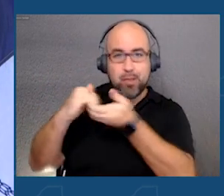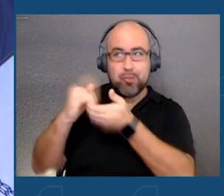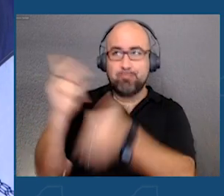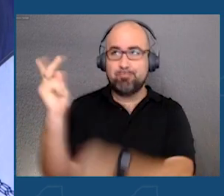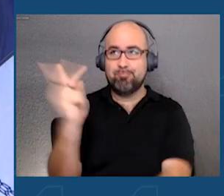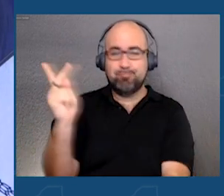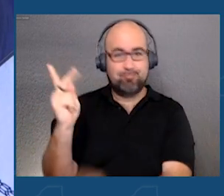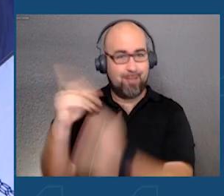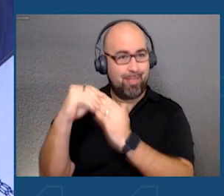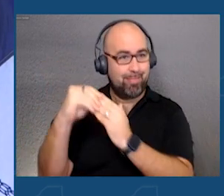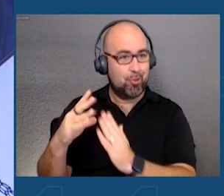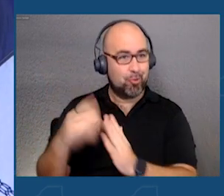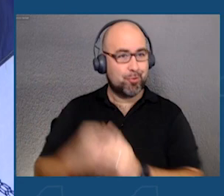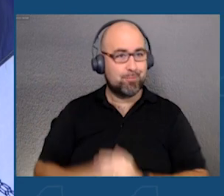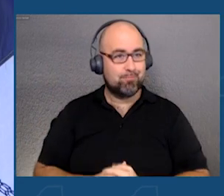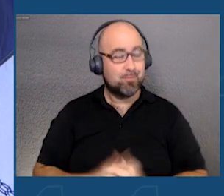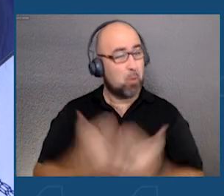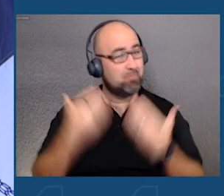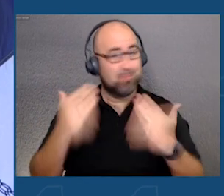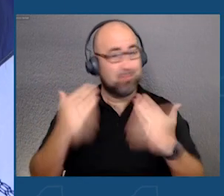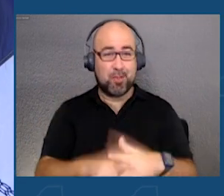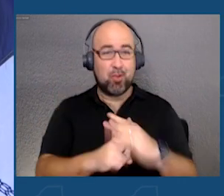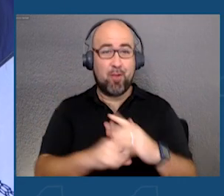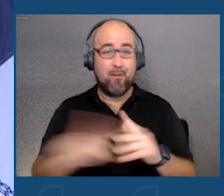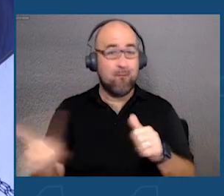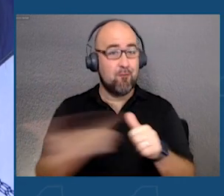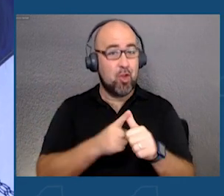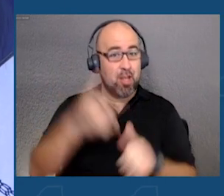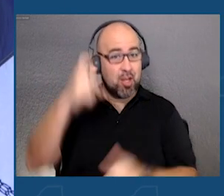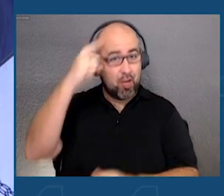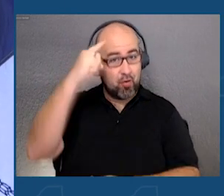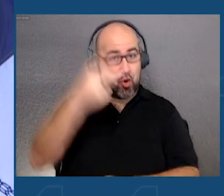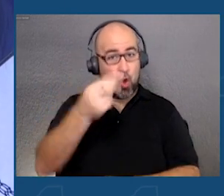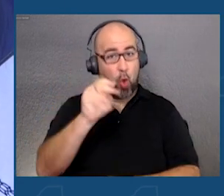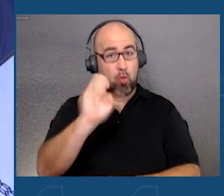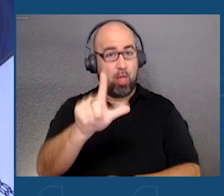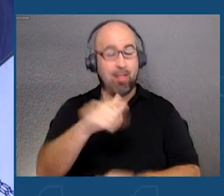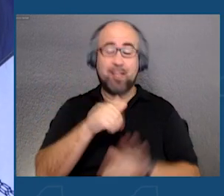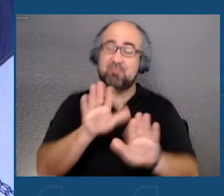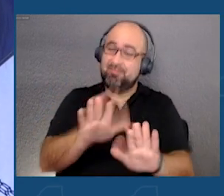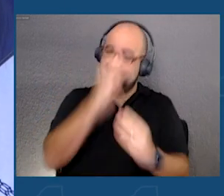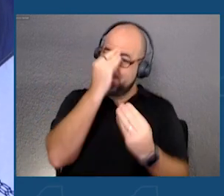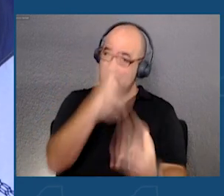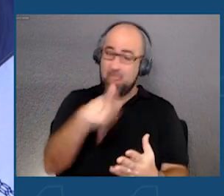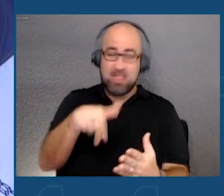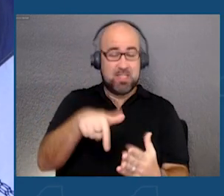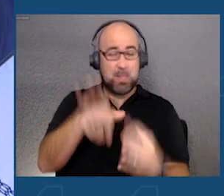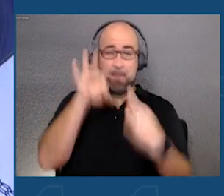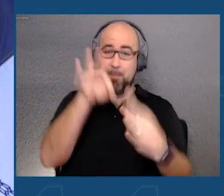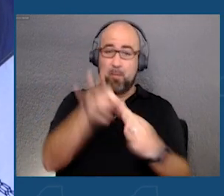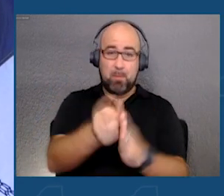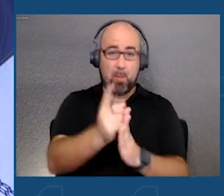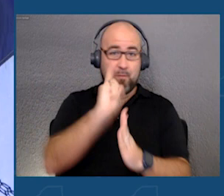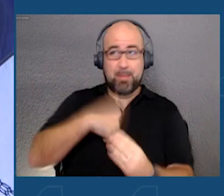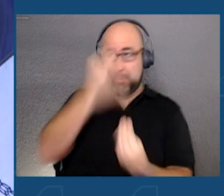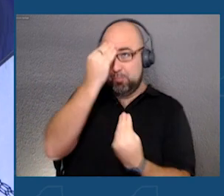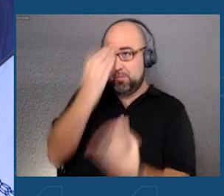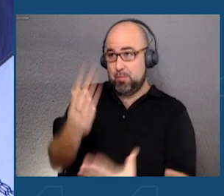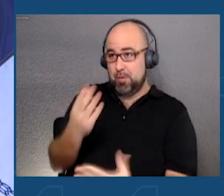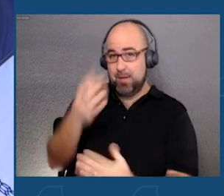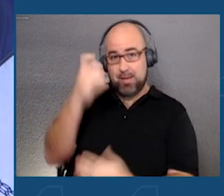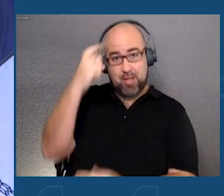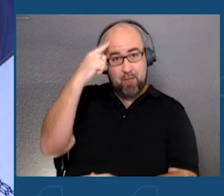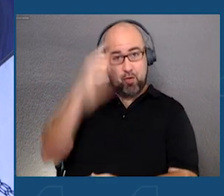get to it. First up, Governor Hochul. And let me say, this is an ideal moment for me to say to Governor Hochul, congratulations on